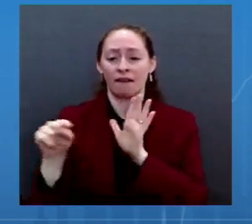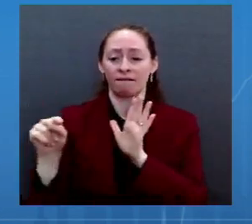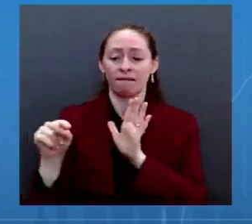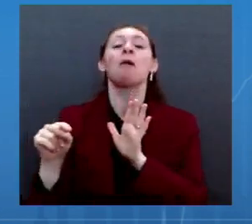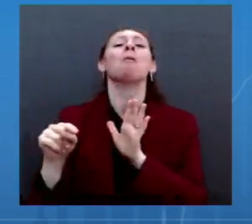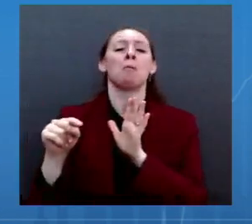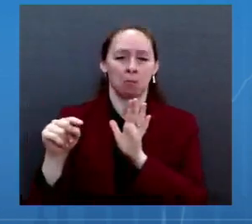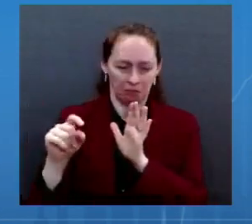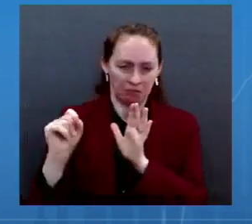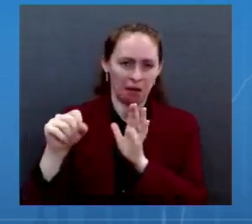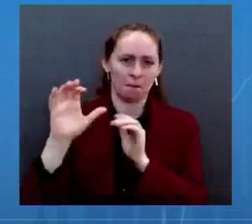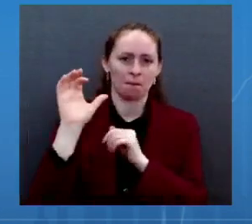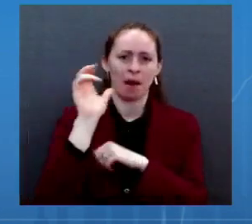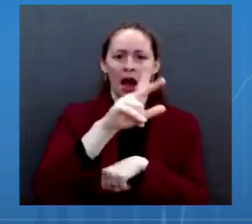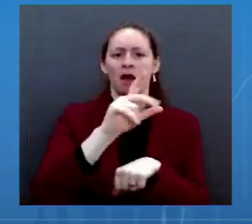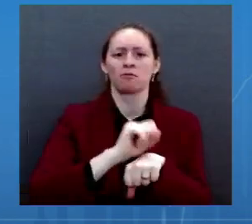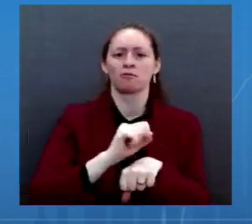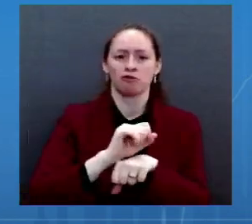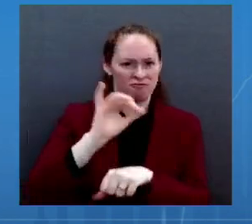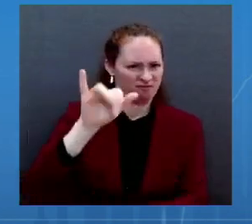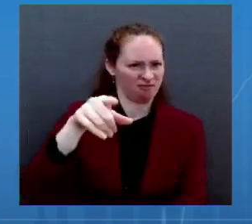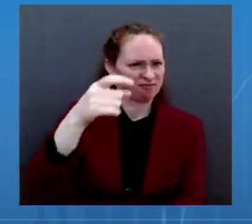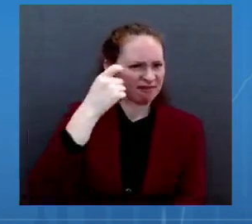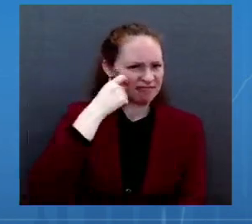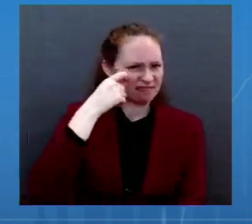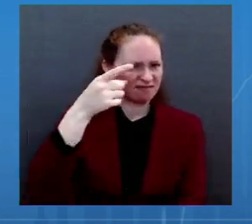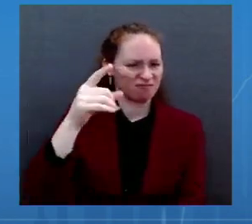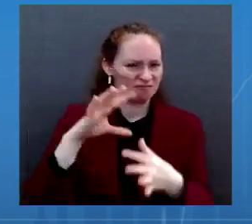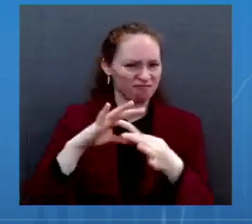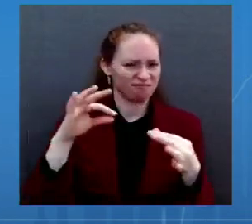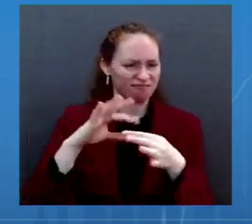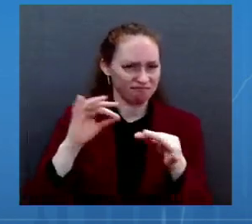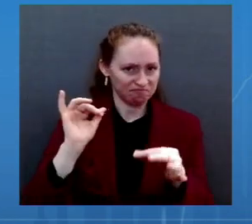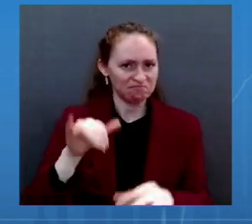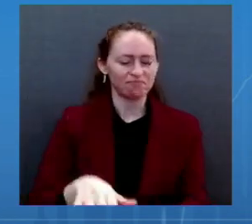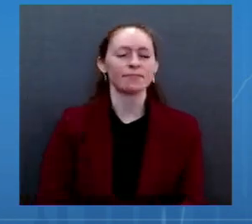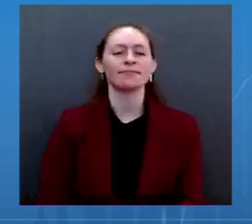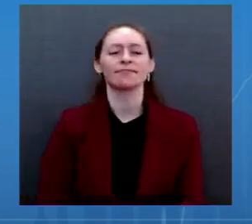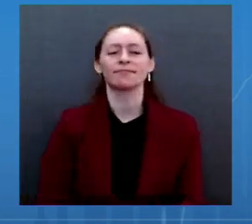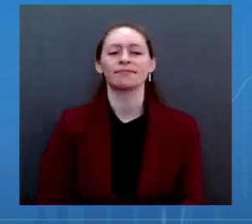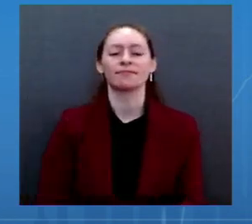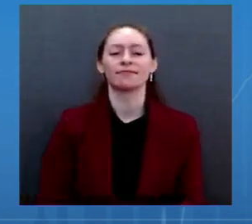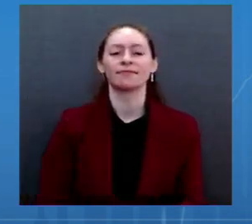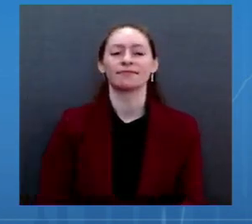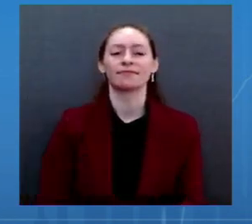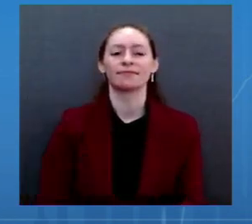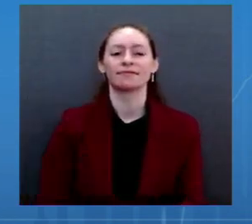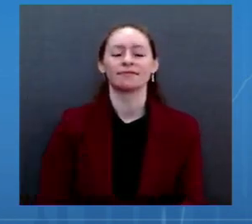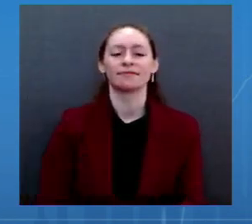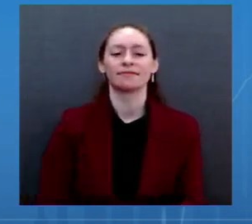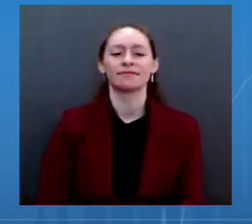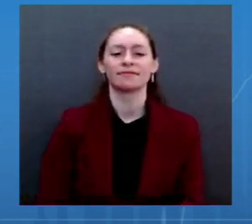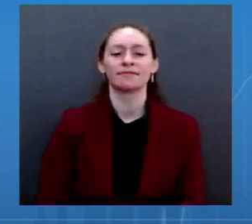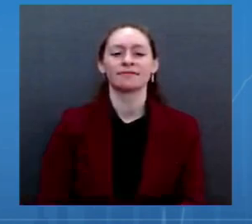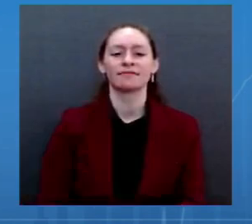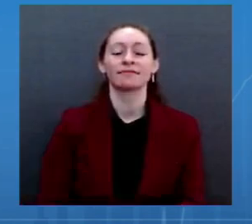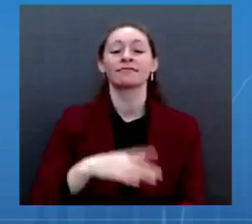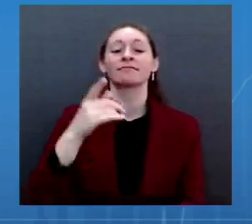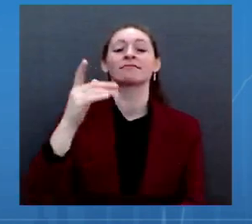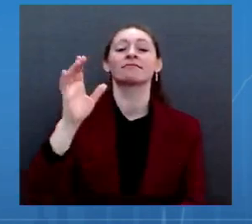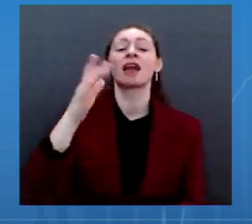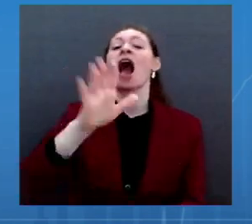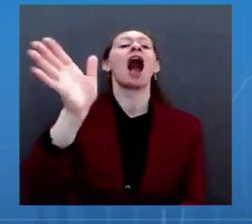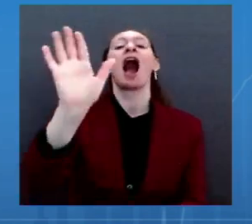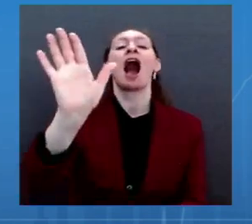guidance not requiring a negative test after 5 days for people to return to work.